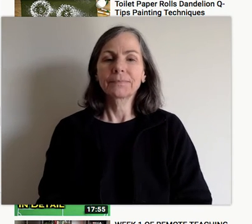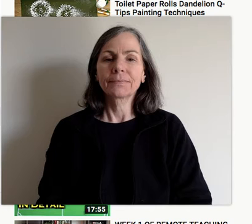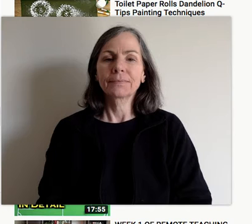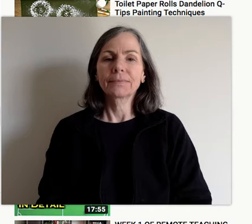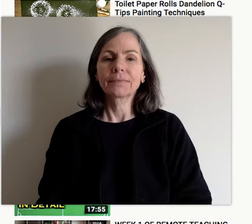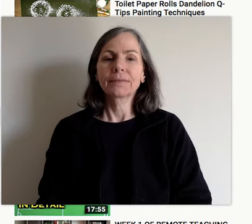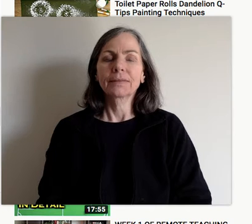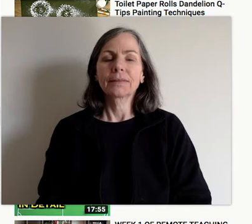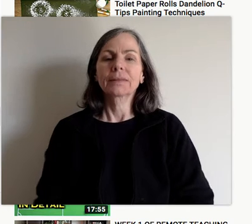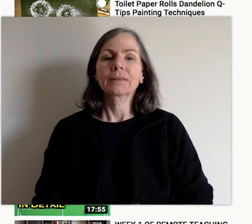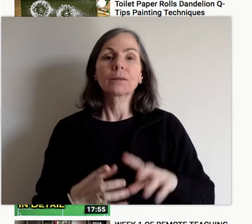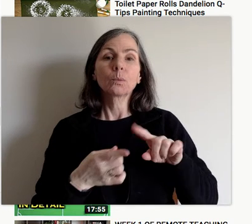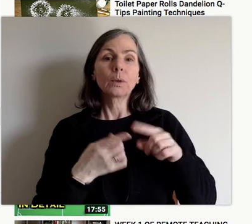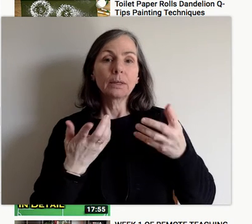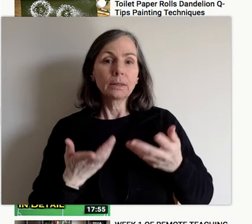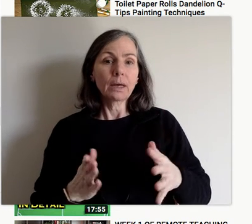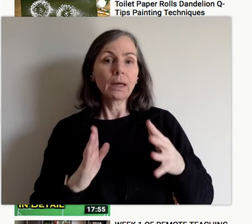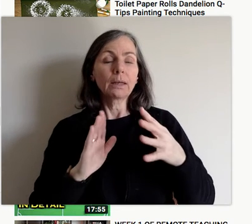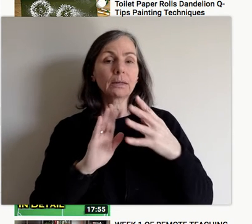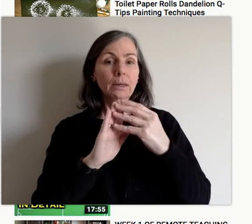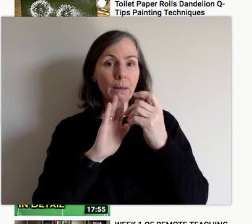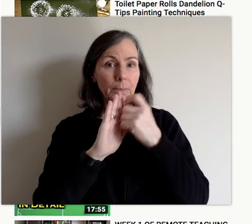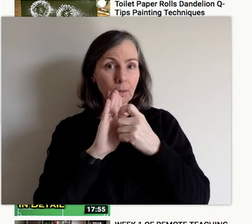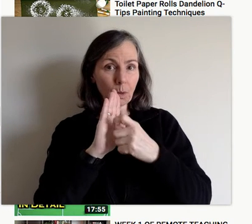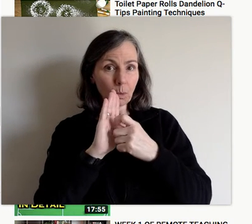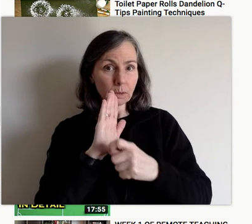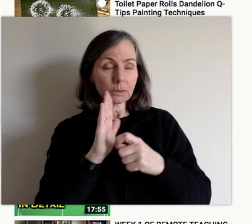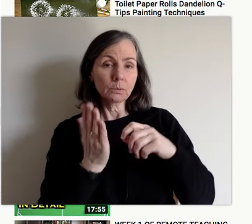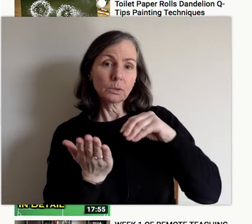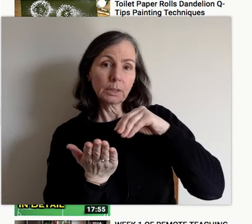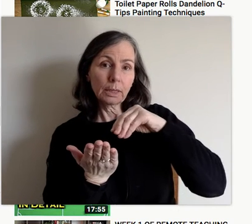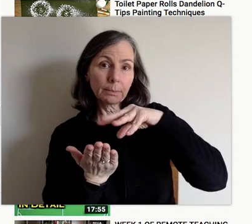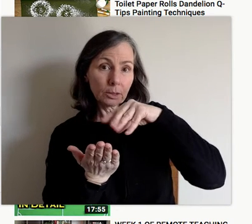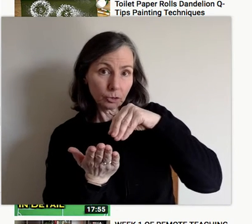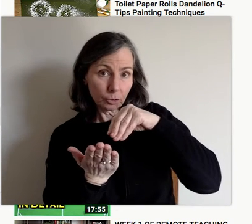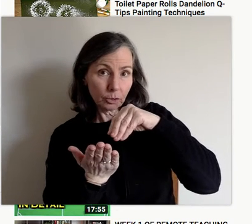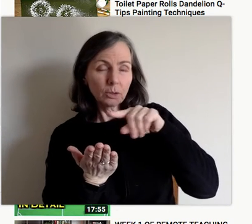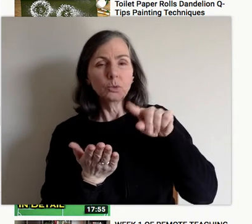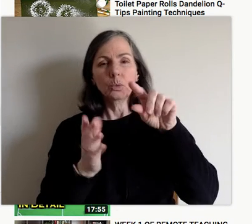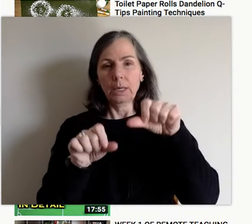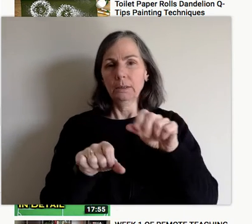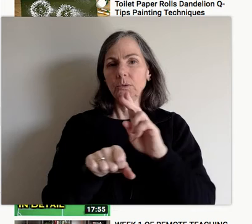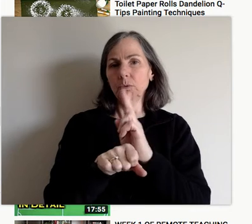the screen when I finish the notes, and you guys can use that if you like to.